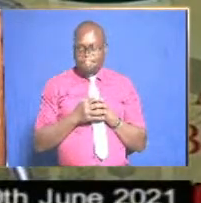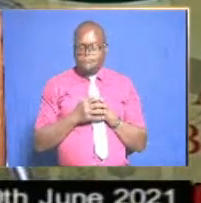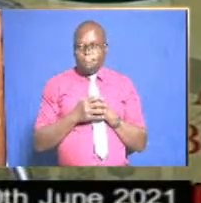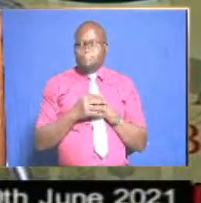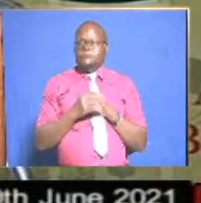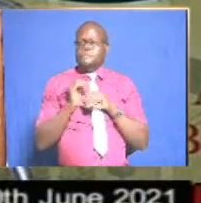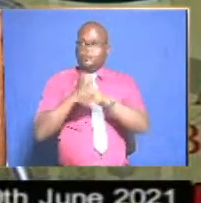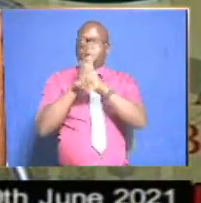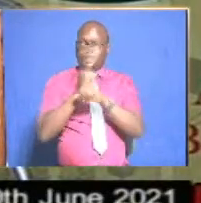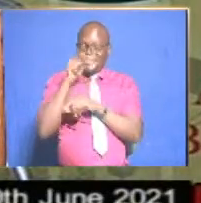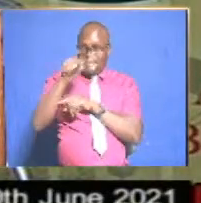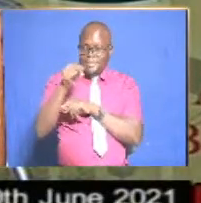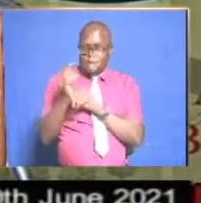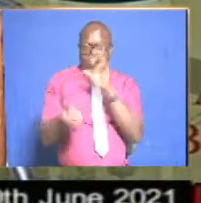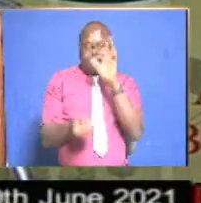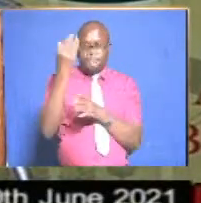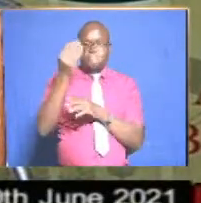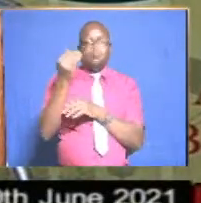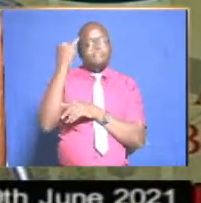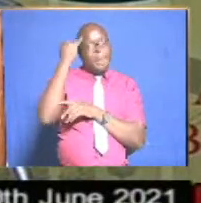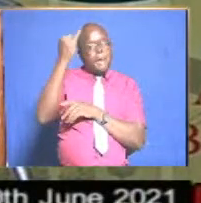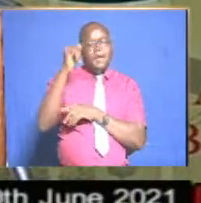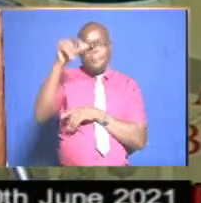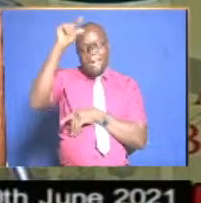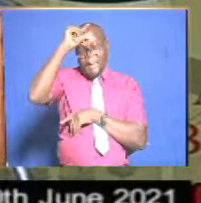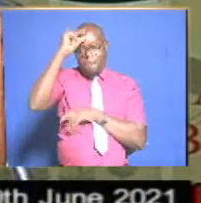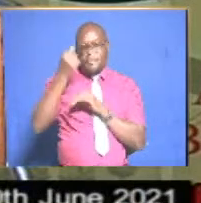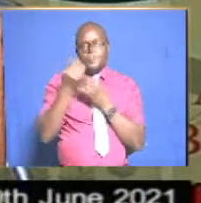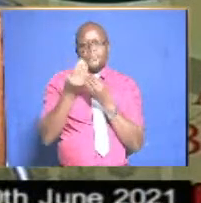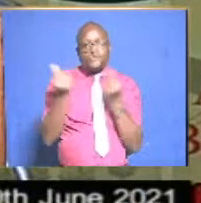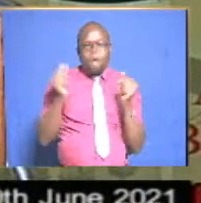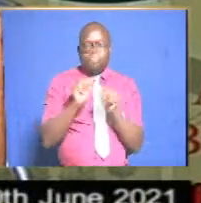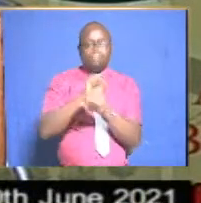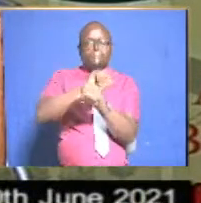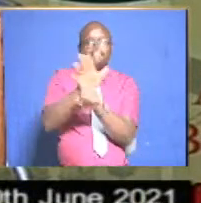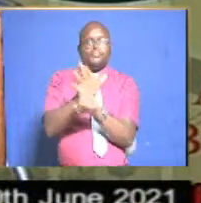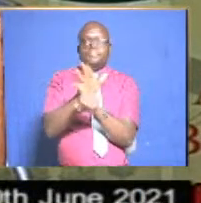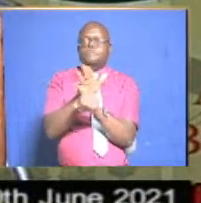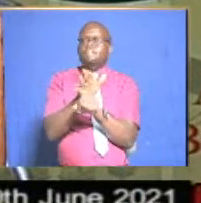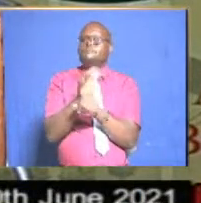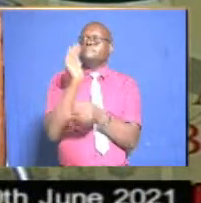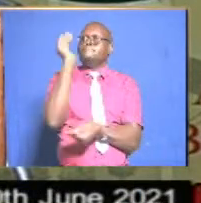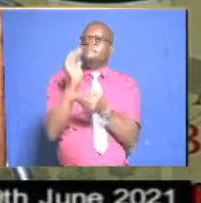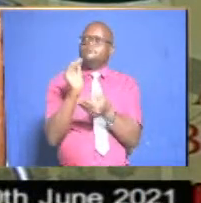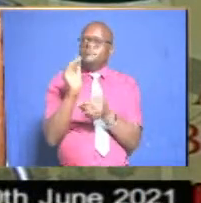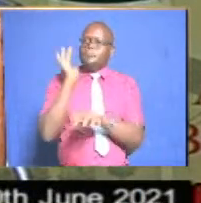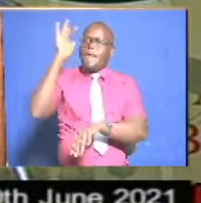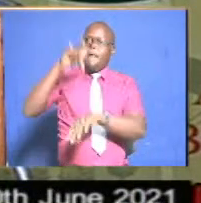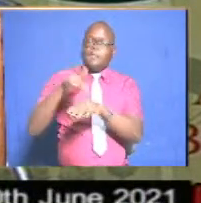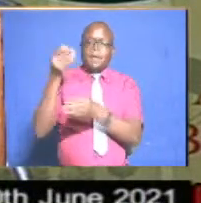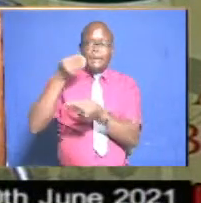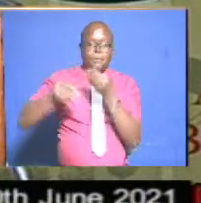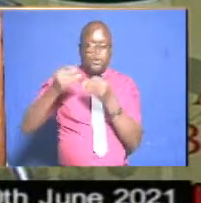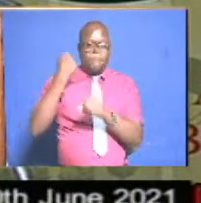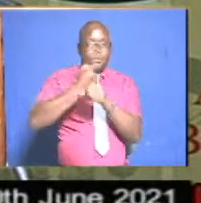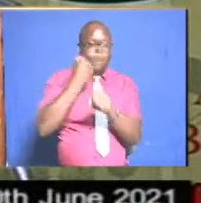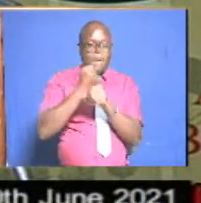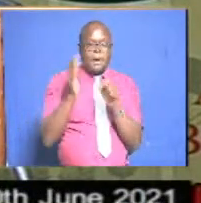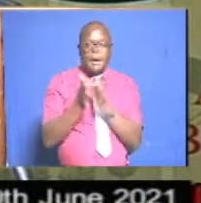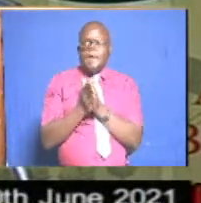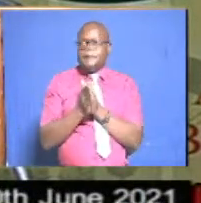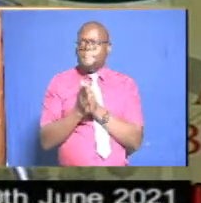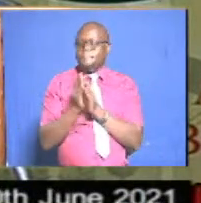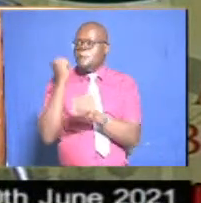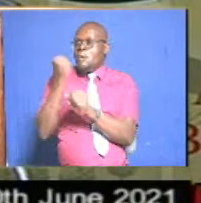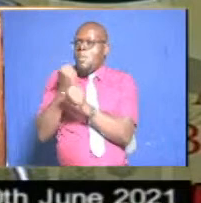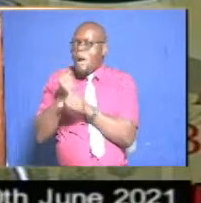containment measures instituted by the government to stem the spread of the virus and save lives adversely affected economic activities and revenue